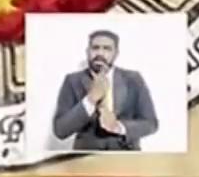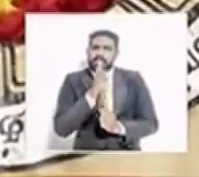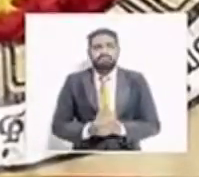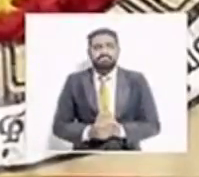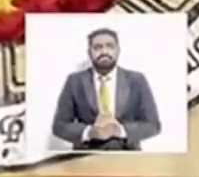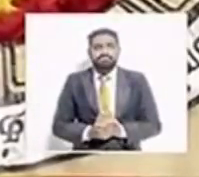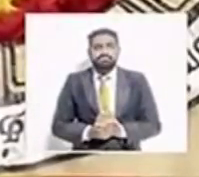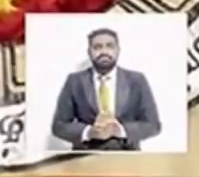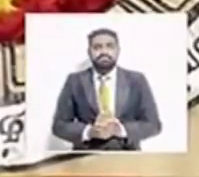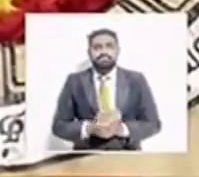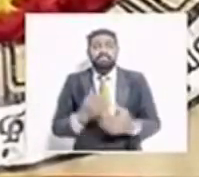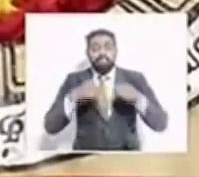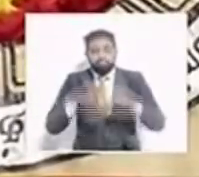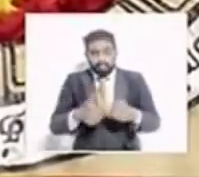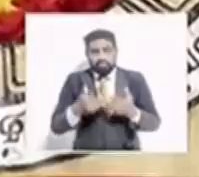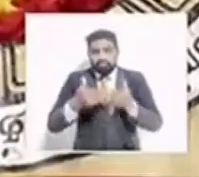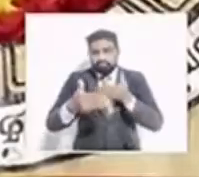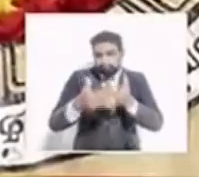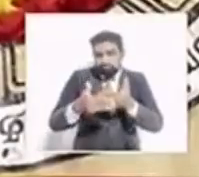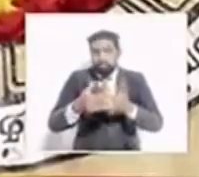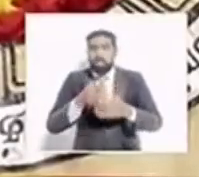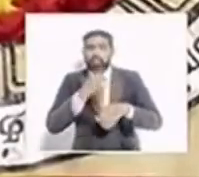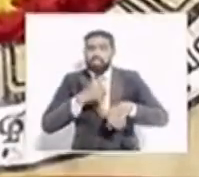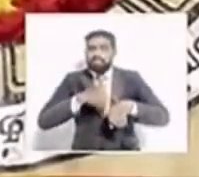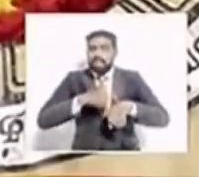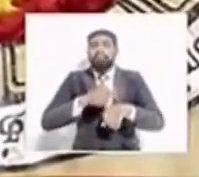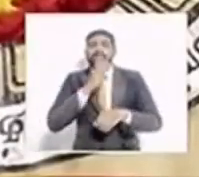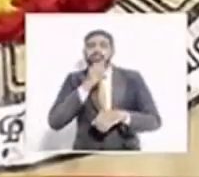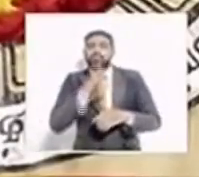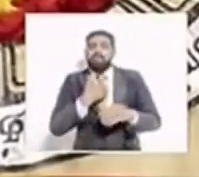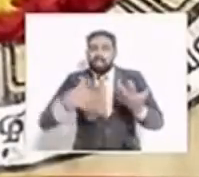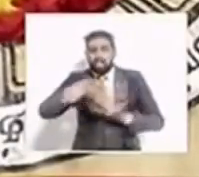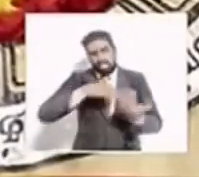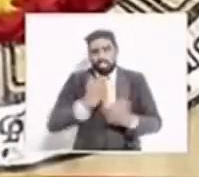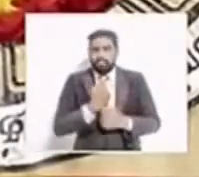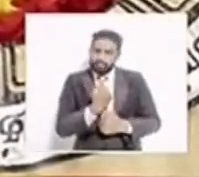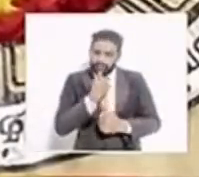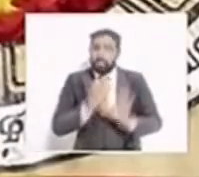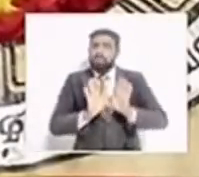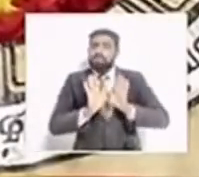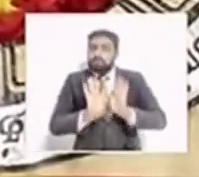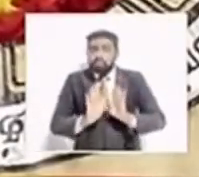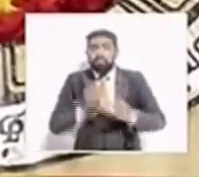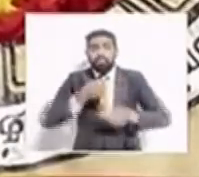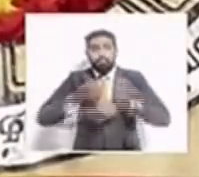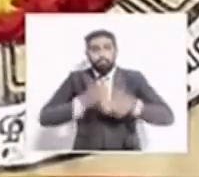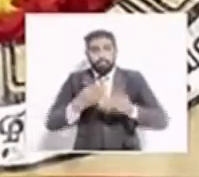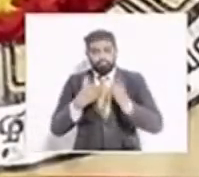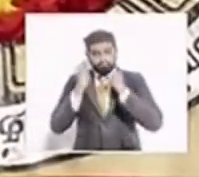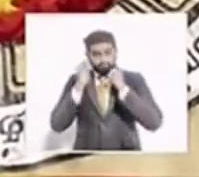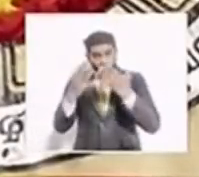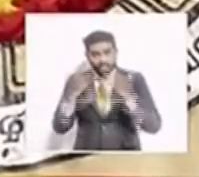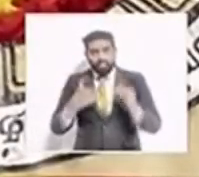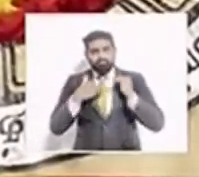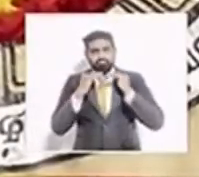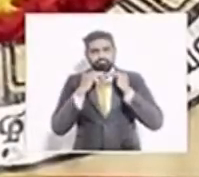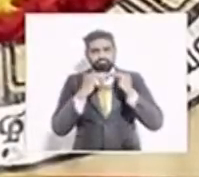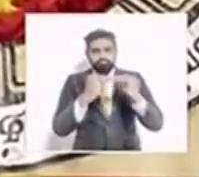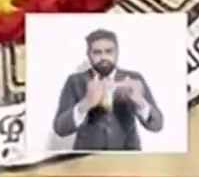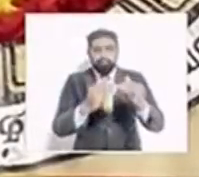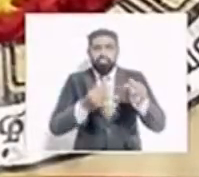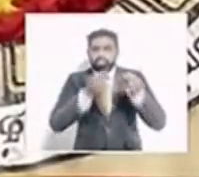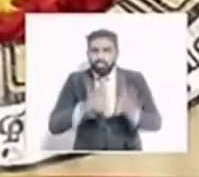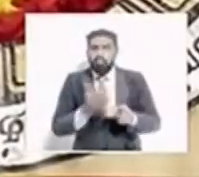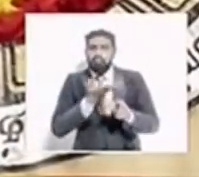turbulent nature in the future. Therefore, we expect the market to perform well and stabilize the exchange rate in the market. Moreover, we request all